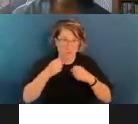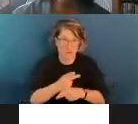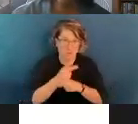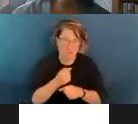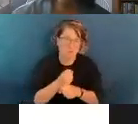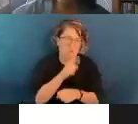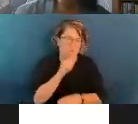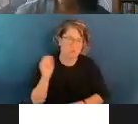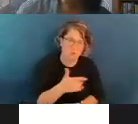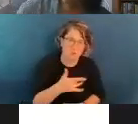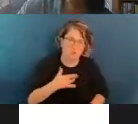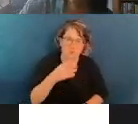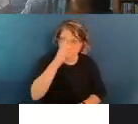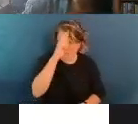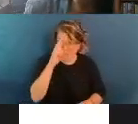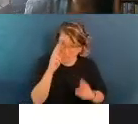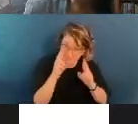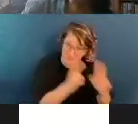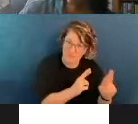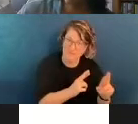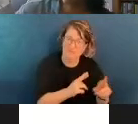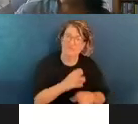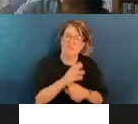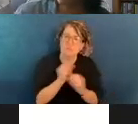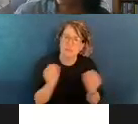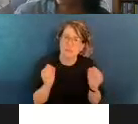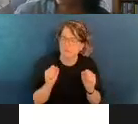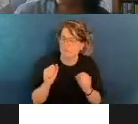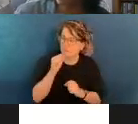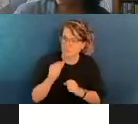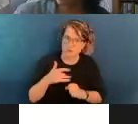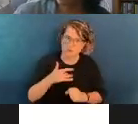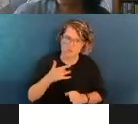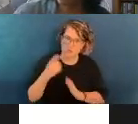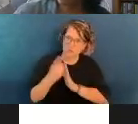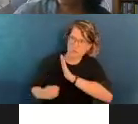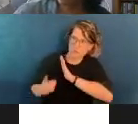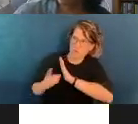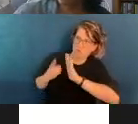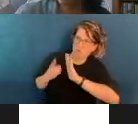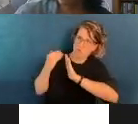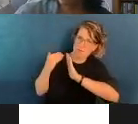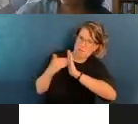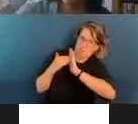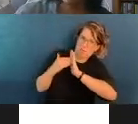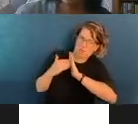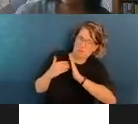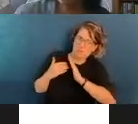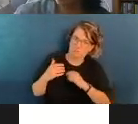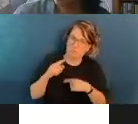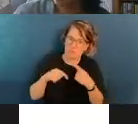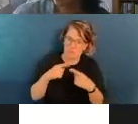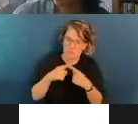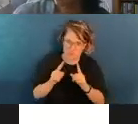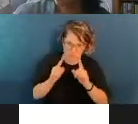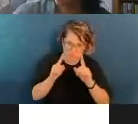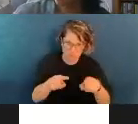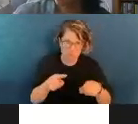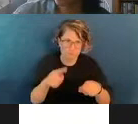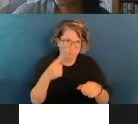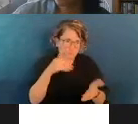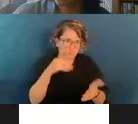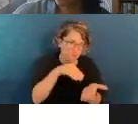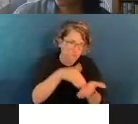respected and safe from discrimination when they access health services. As healthcare practitioners and